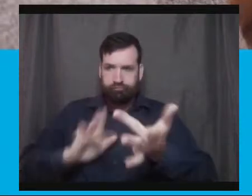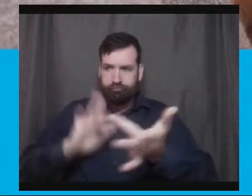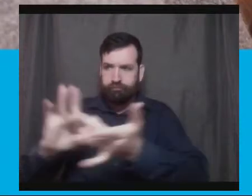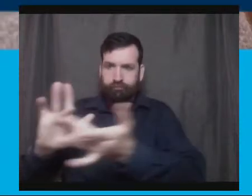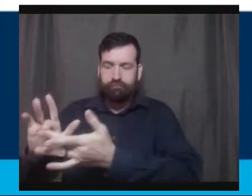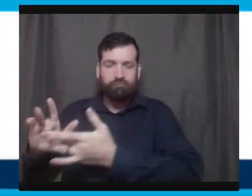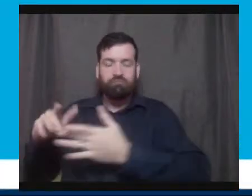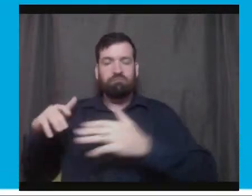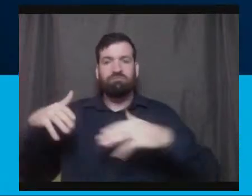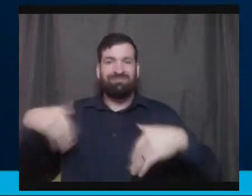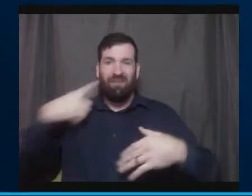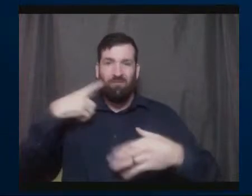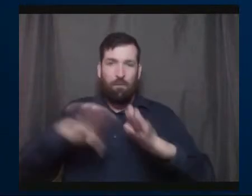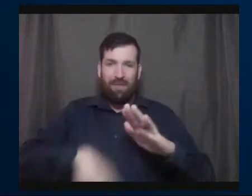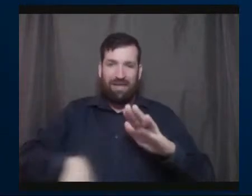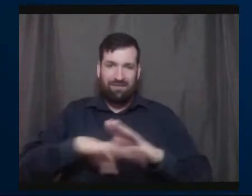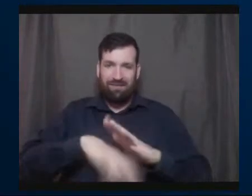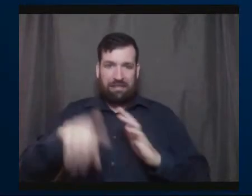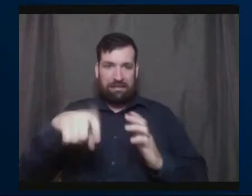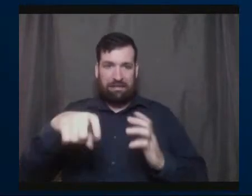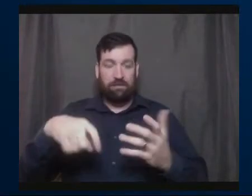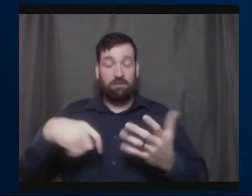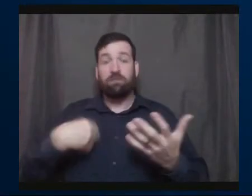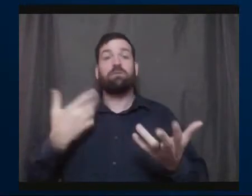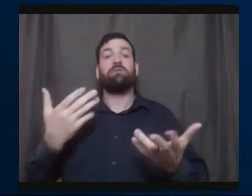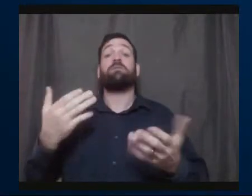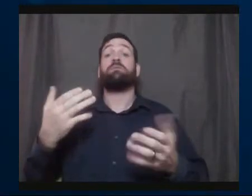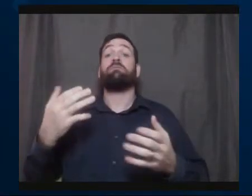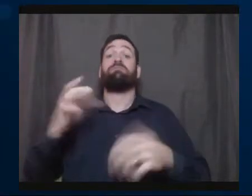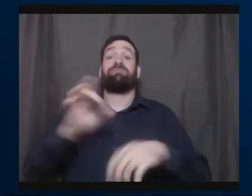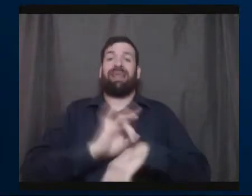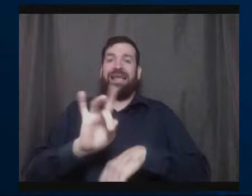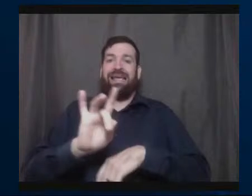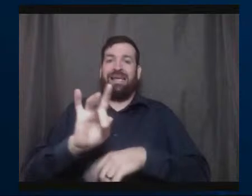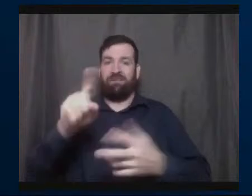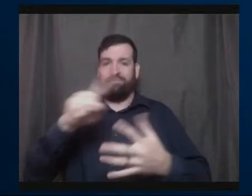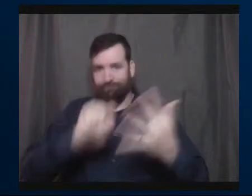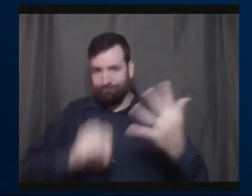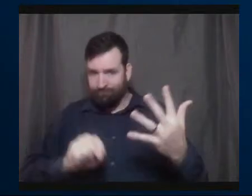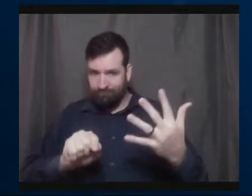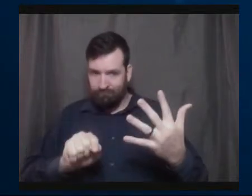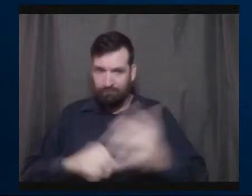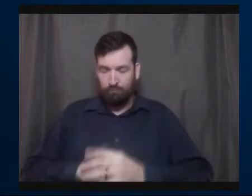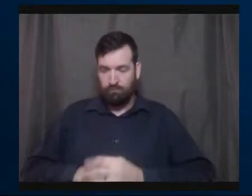health care needs. Join us at 8 on these social media channels.